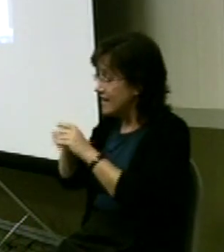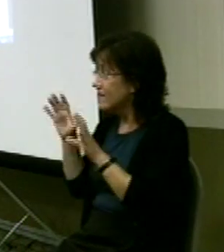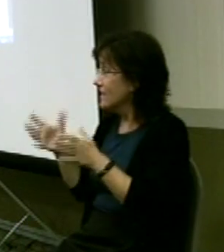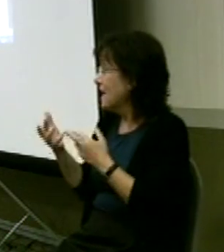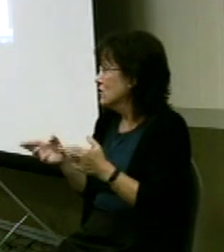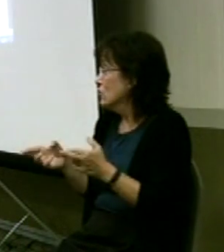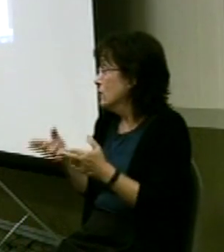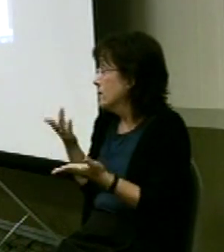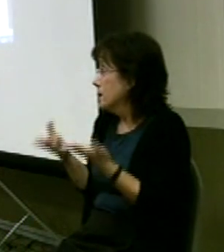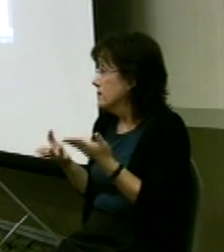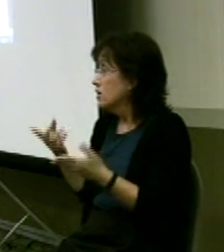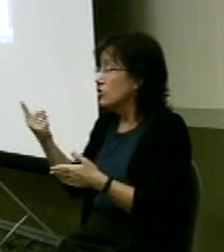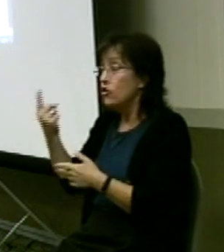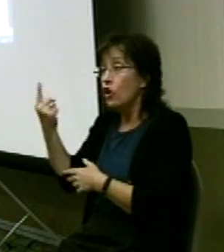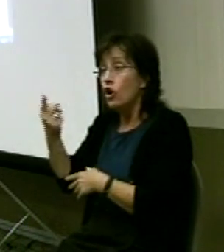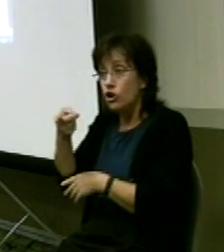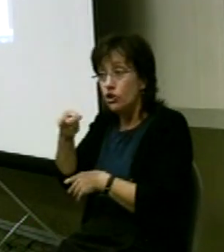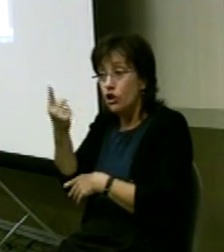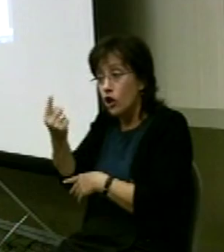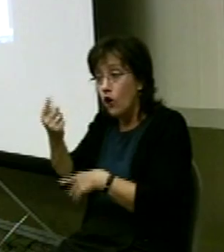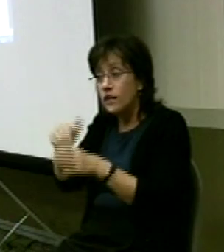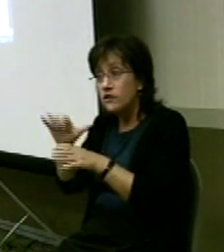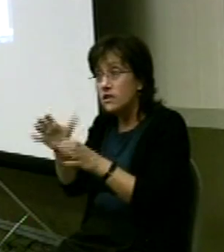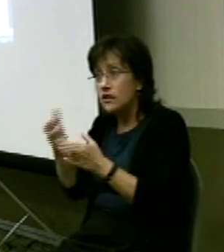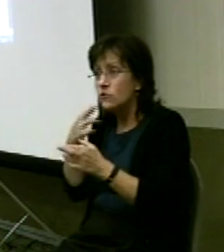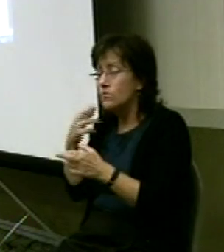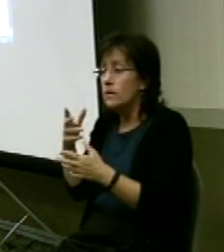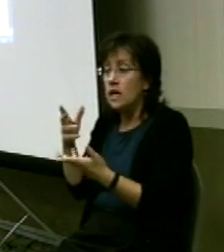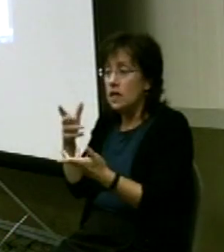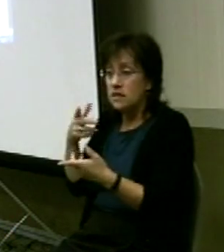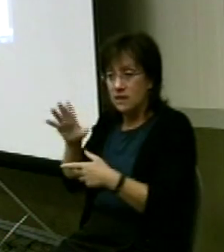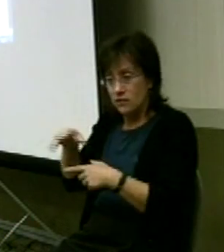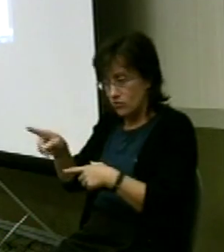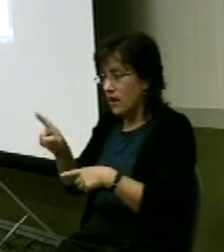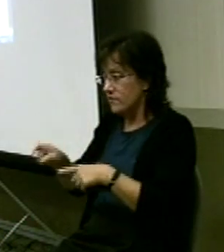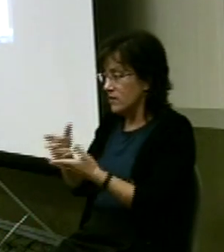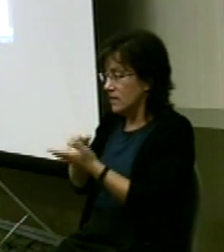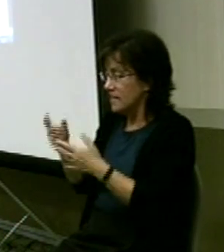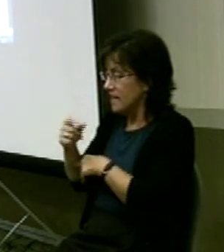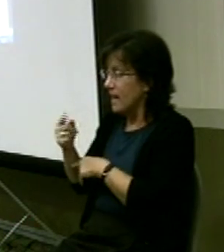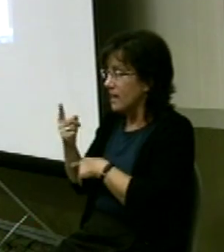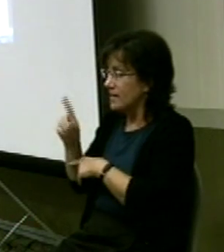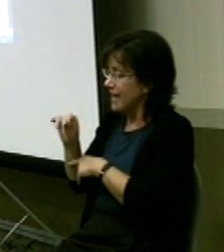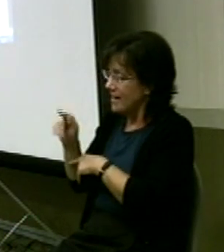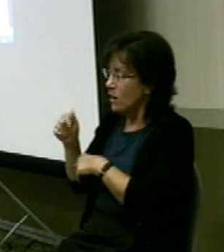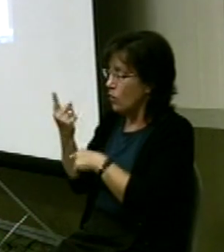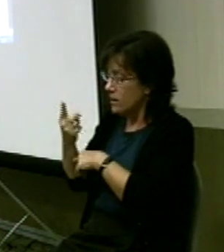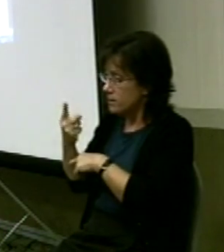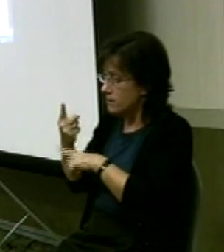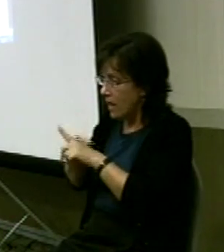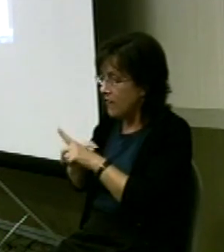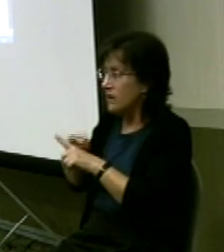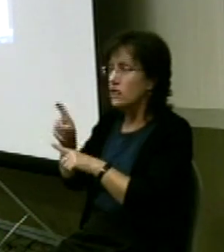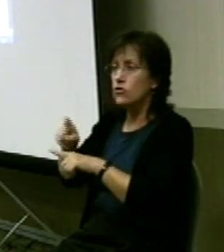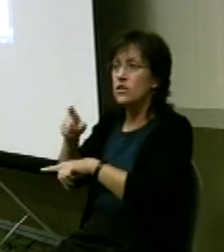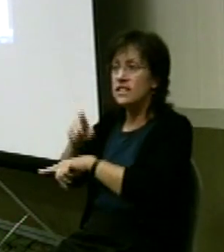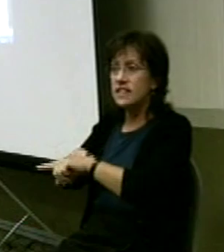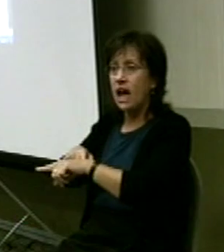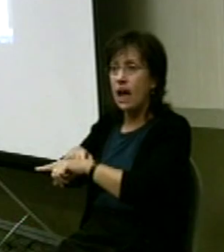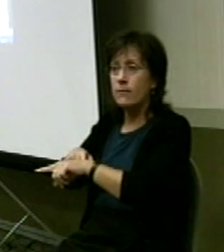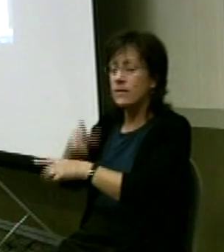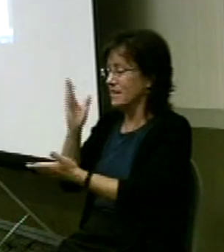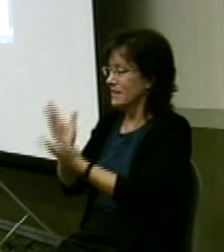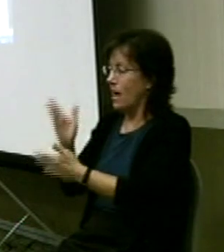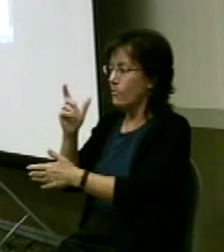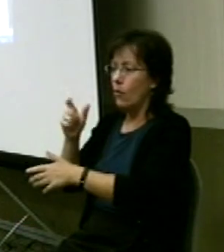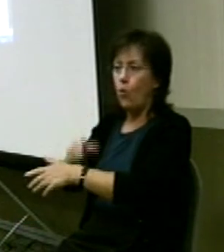classroom? You know, I mean, if you're alone in your classroom and I say, you need to collect data for a month, you know, and you do stopwatches and